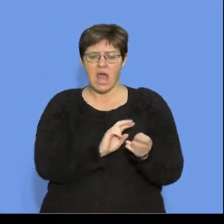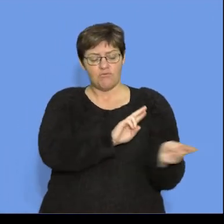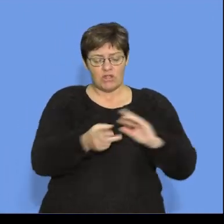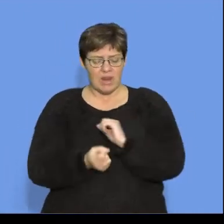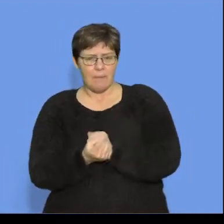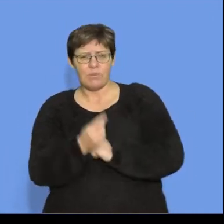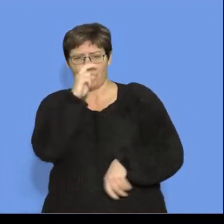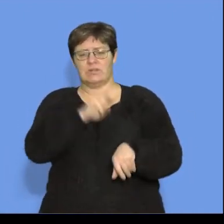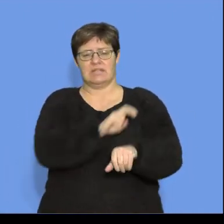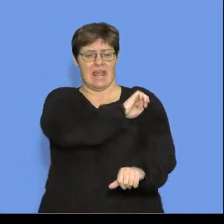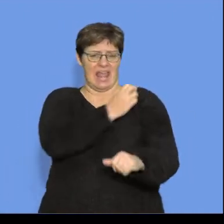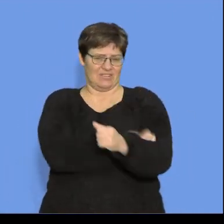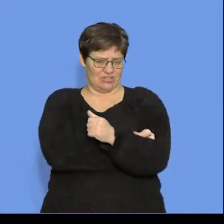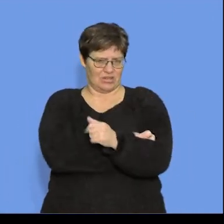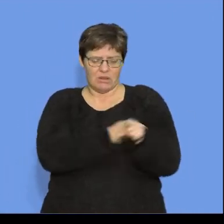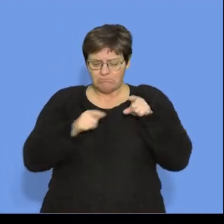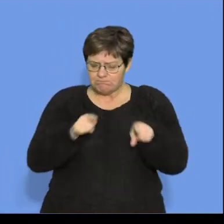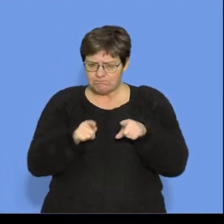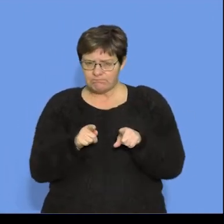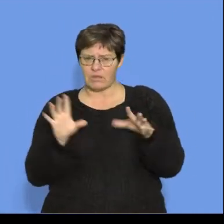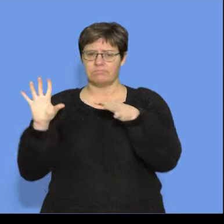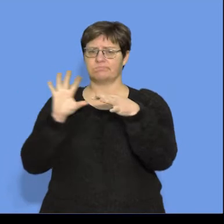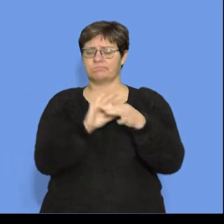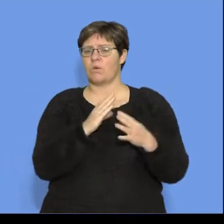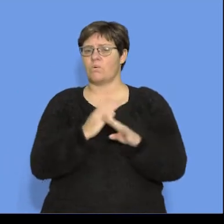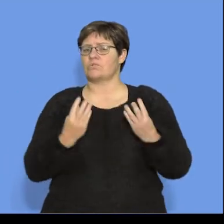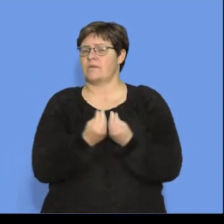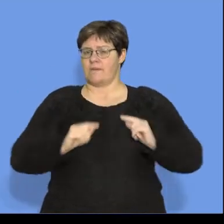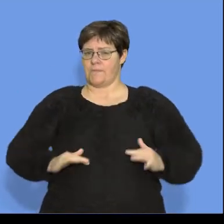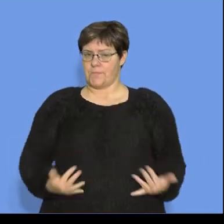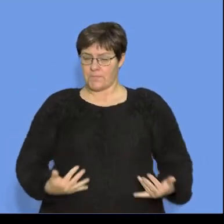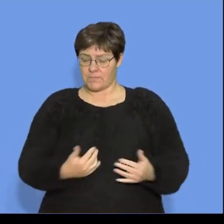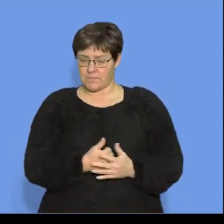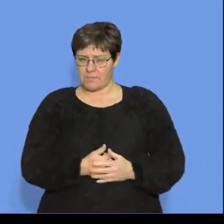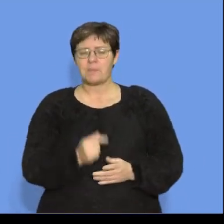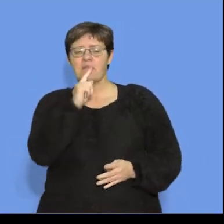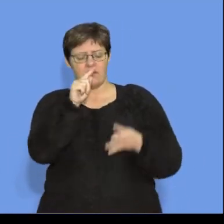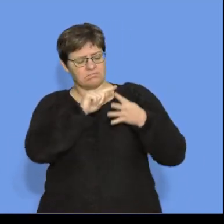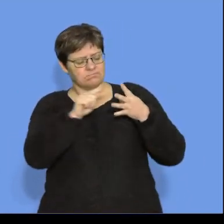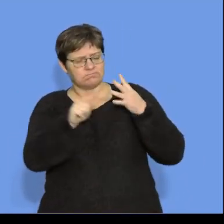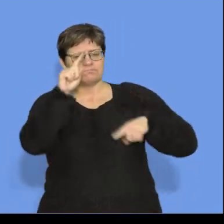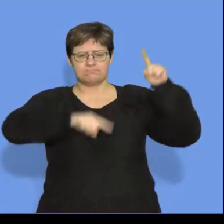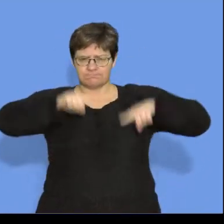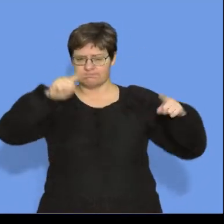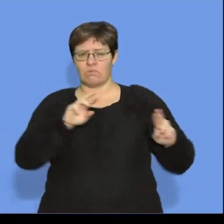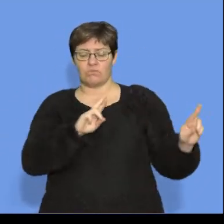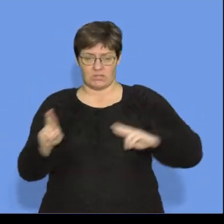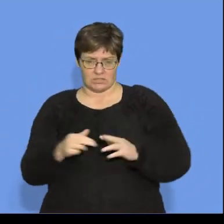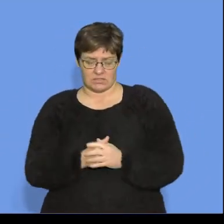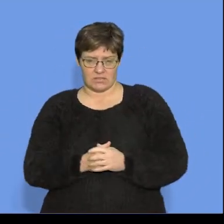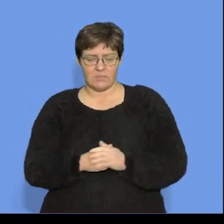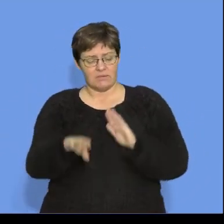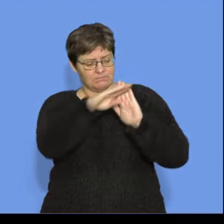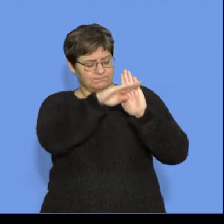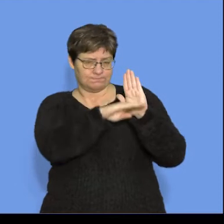that works together. Now, obviously, when we're doing these sorts of things, we can get different types of reactions. And I've listed